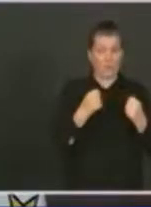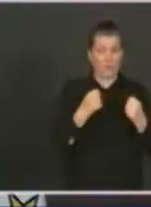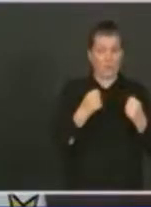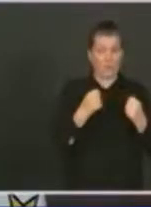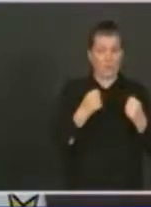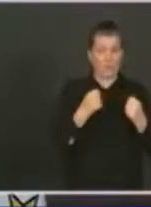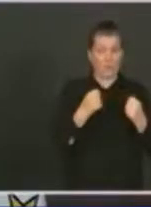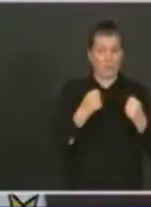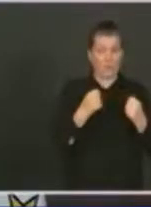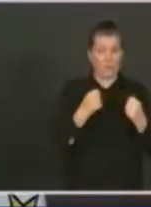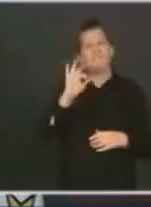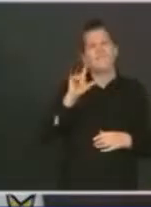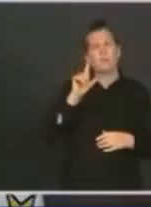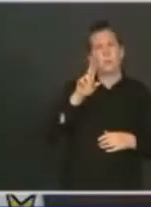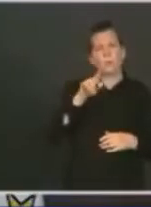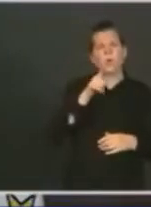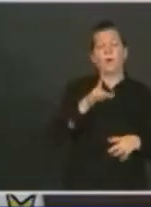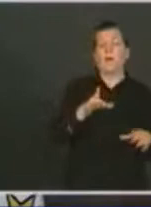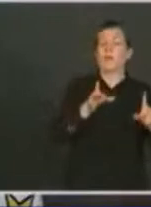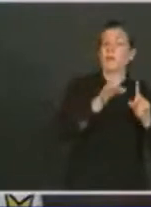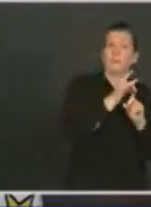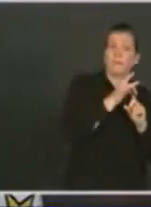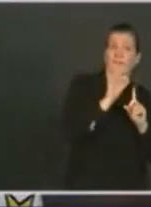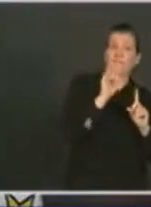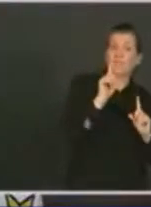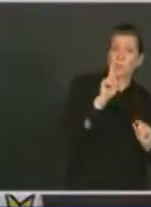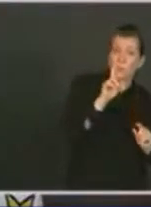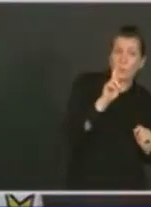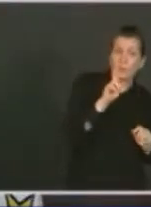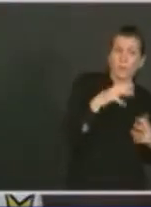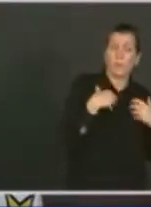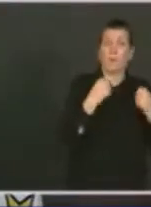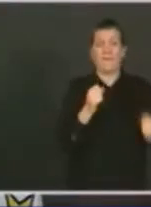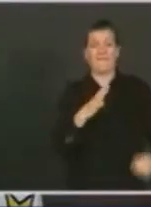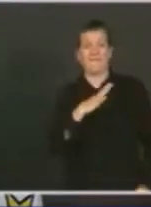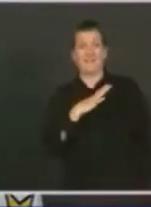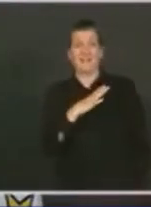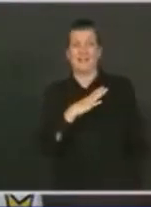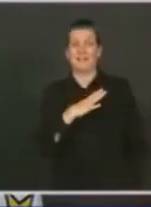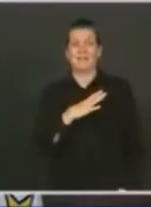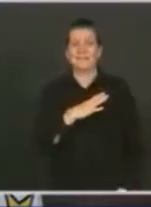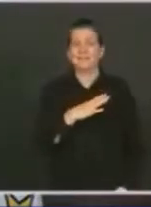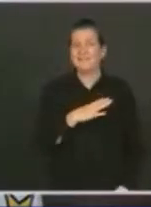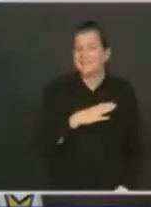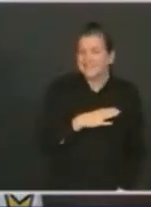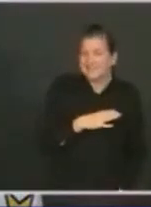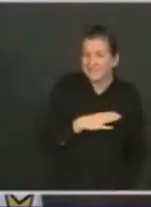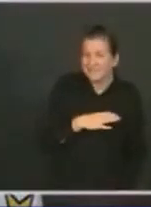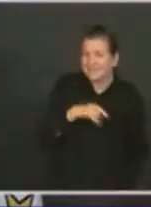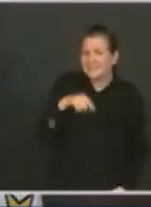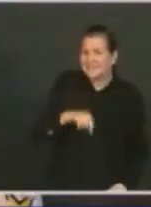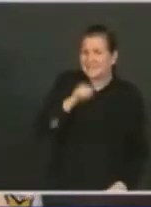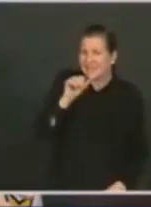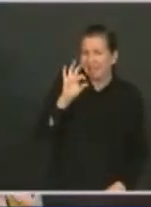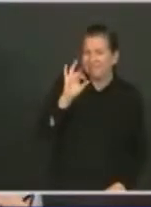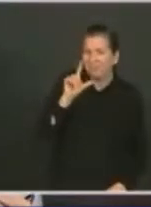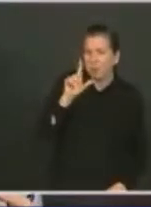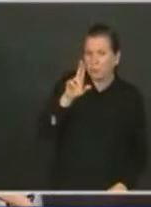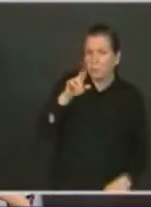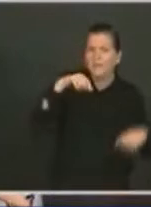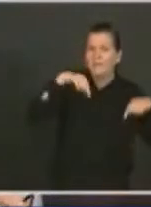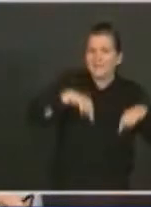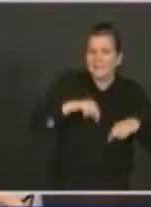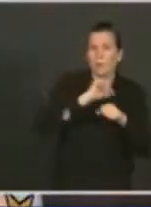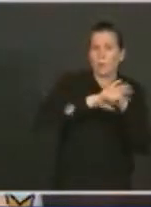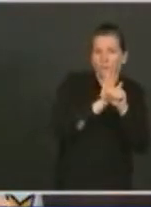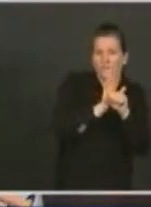not the flu. This is a different thing, and we don't know yet what determines whether you are one of the lucky ones who gets to get